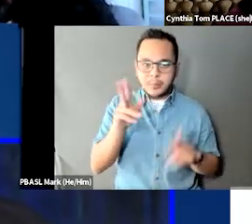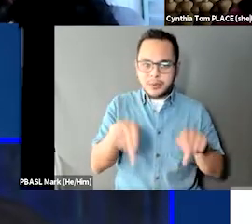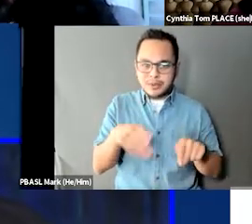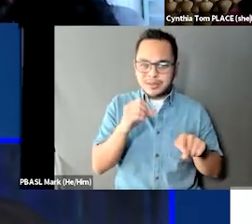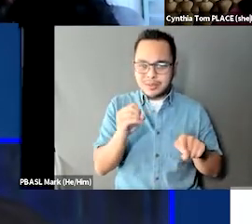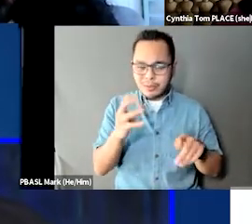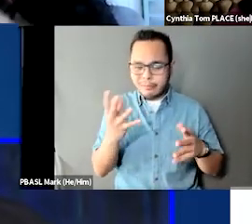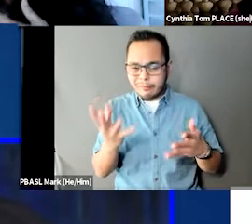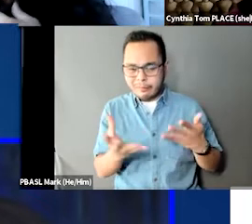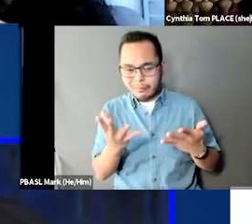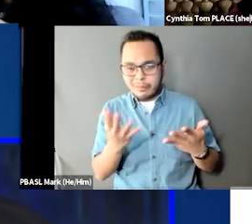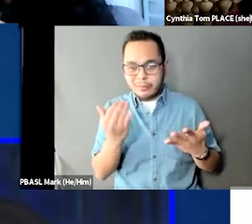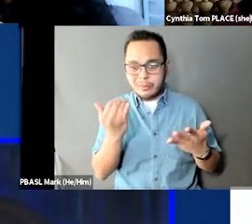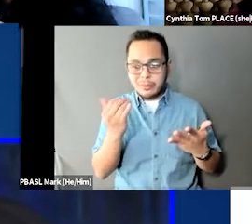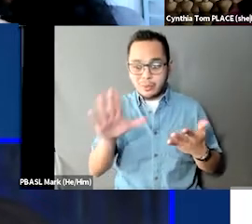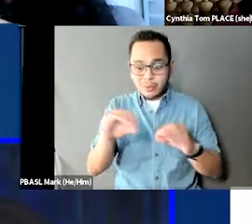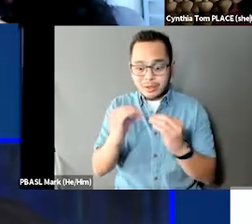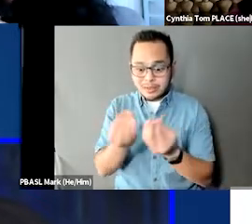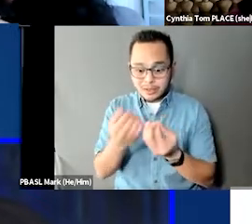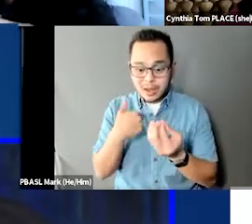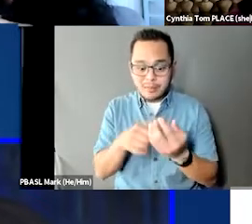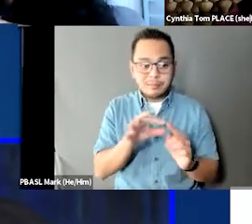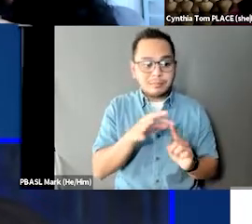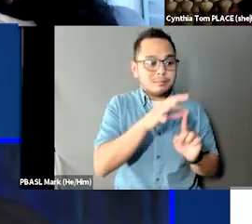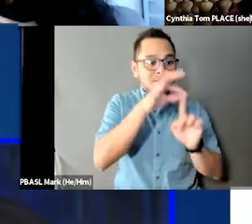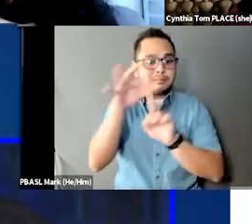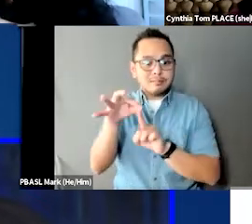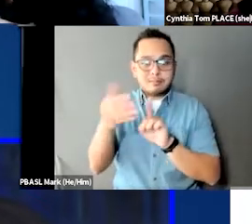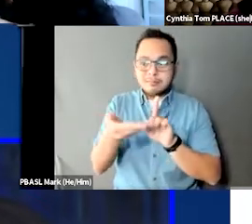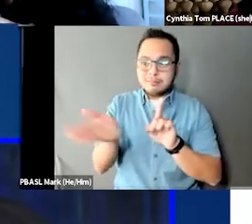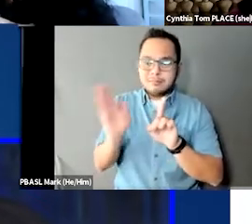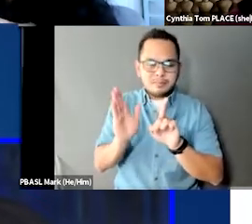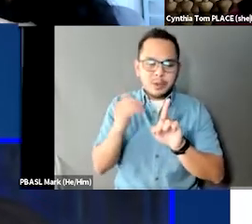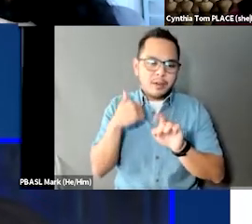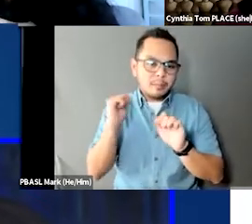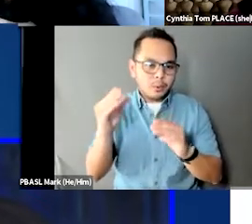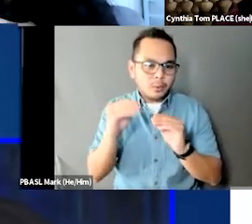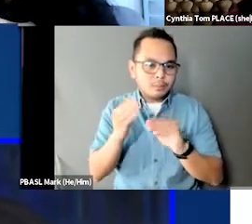if that says something about your organization, if I'm your token person of color, you have a lot of work to do.